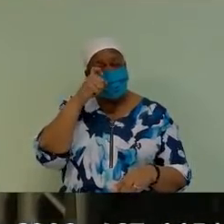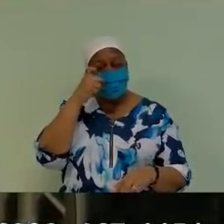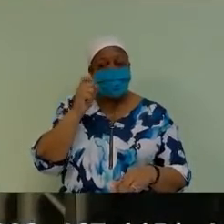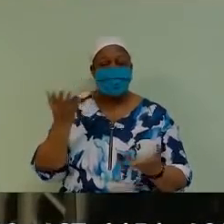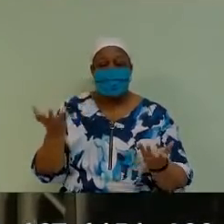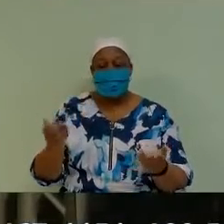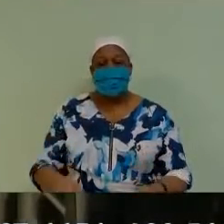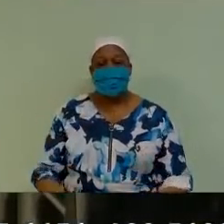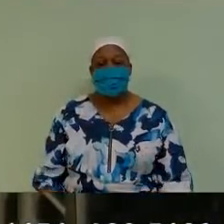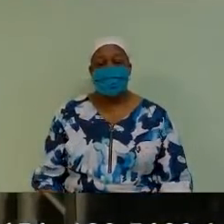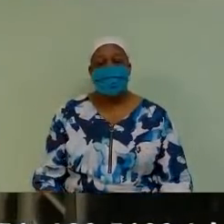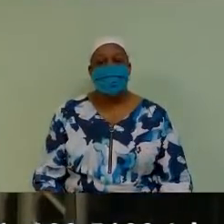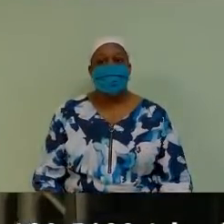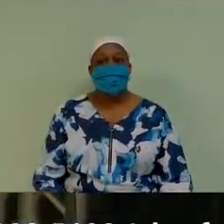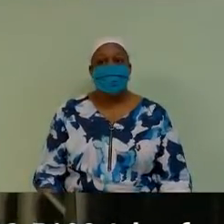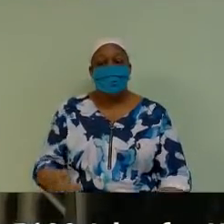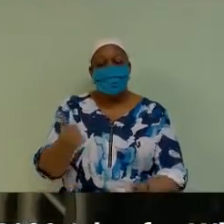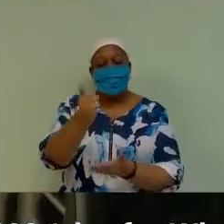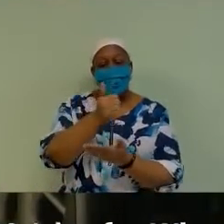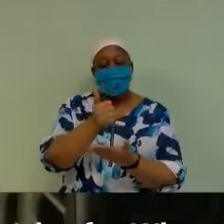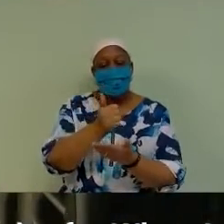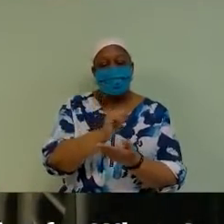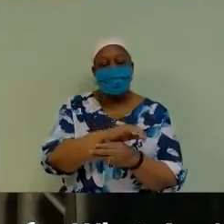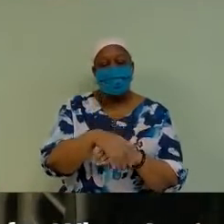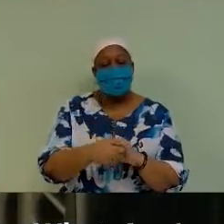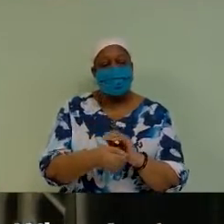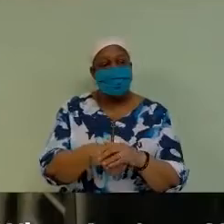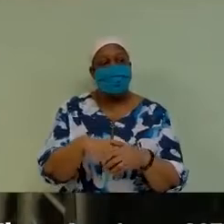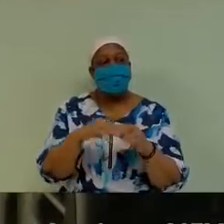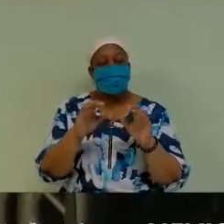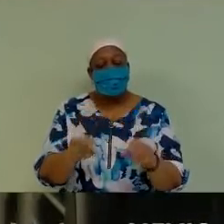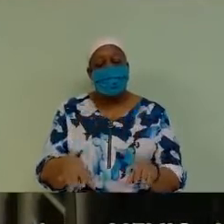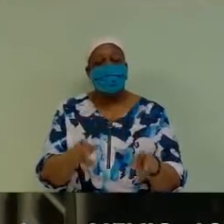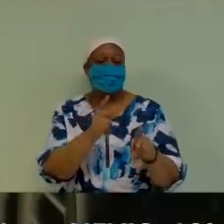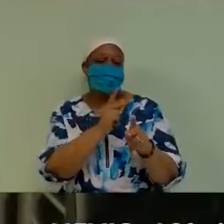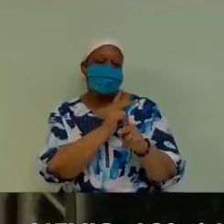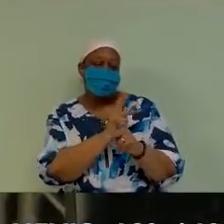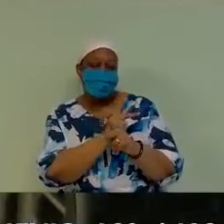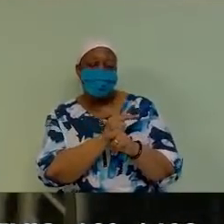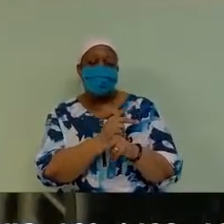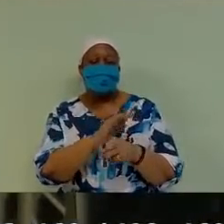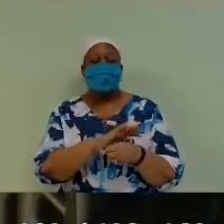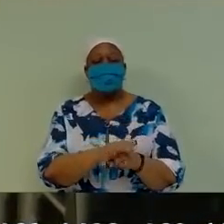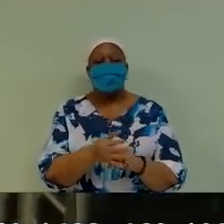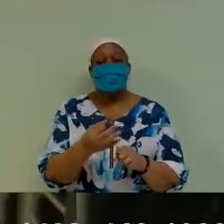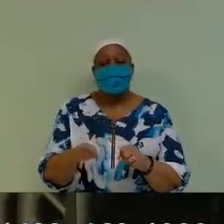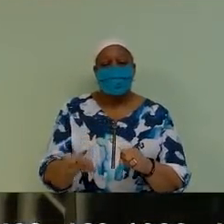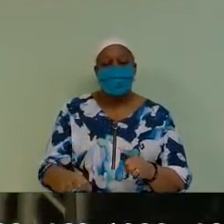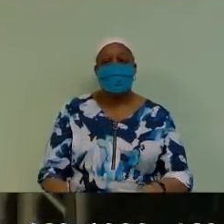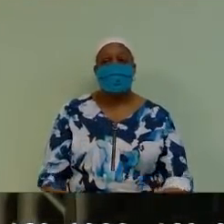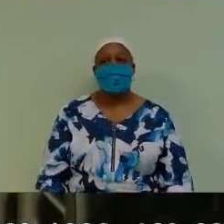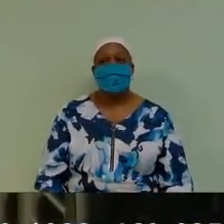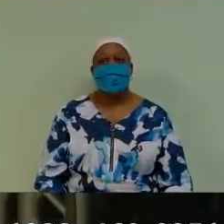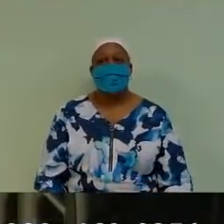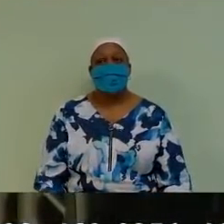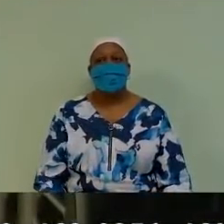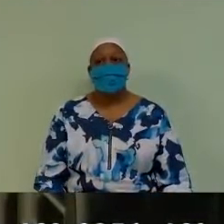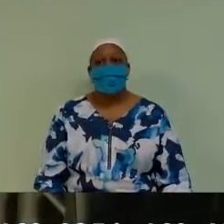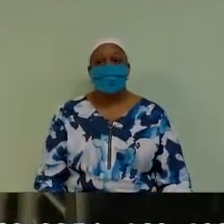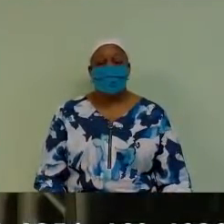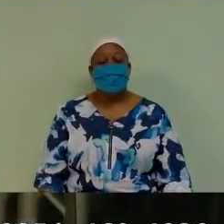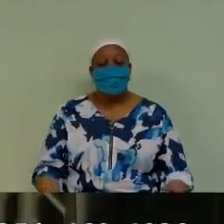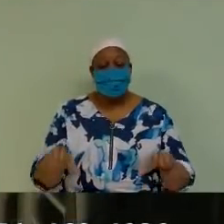Hand sanitizers recommended to protect against COVID-19 are usually alcohol-based and therefore can